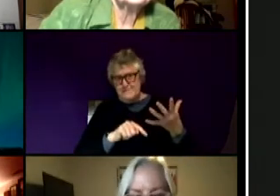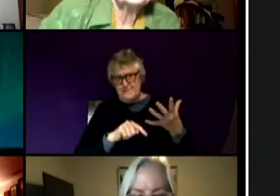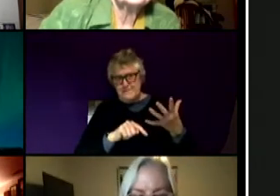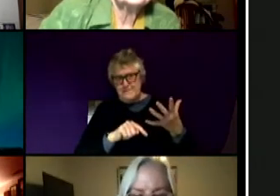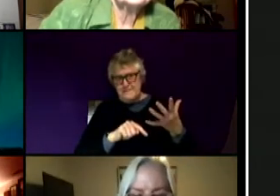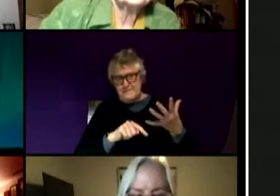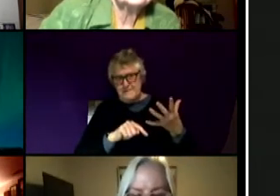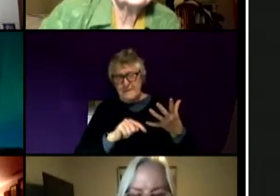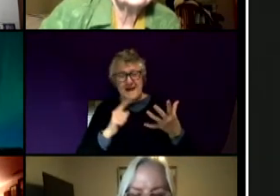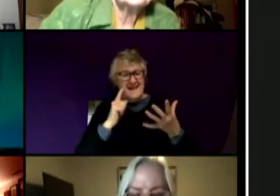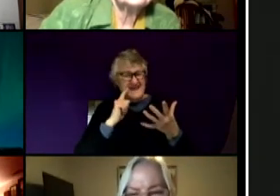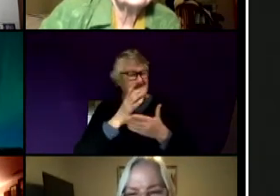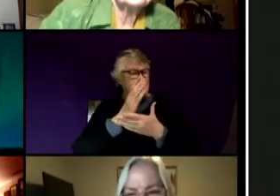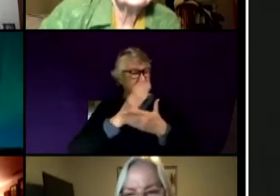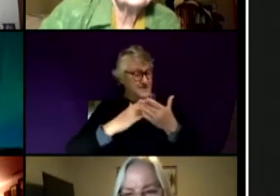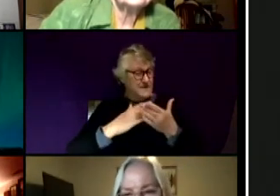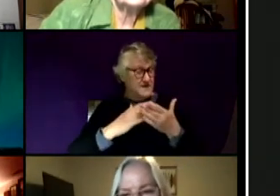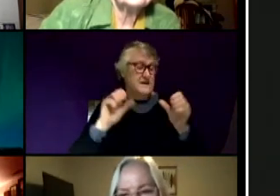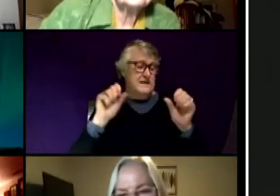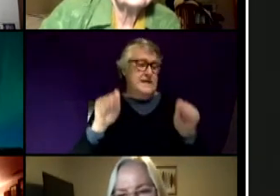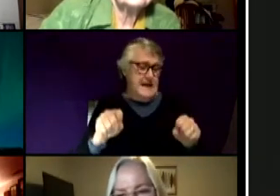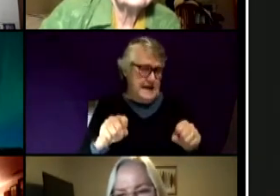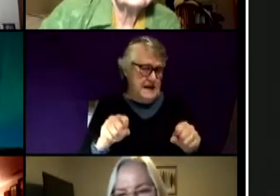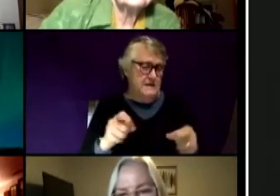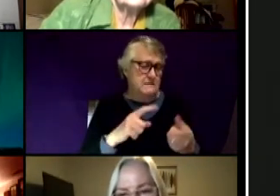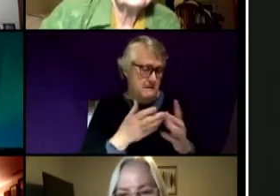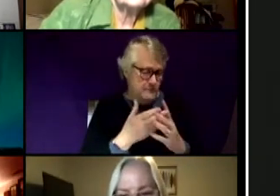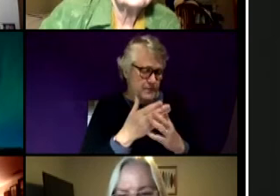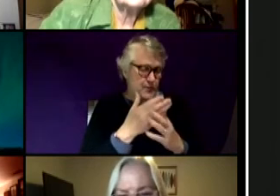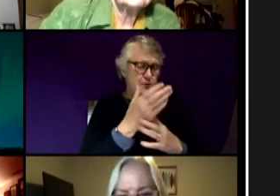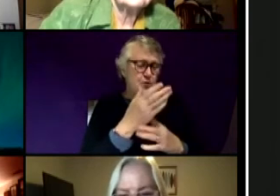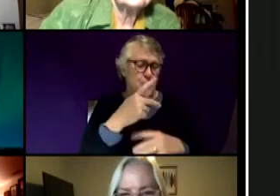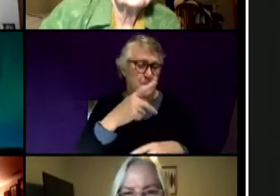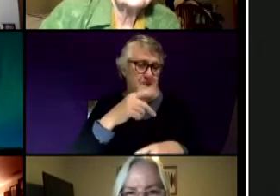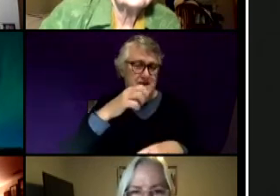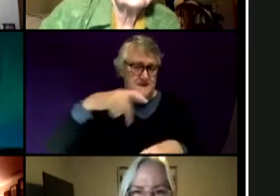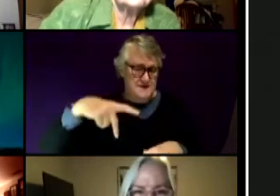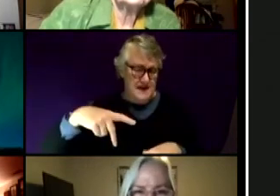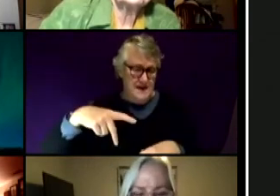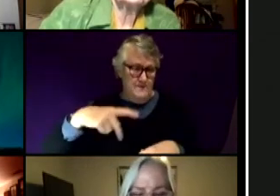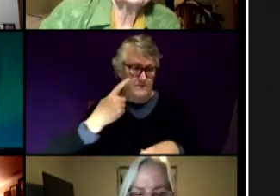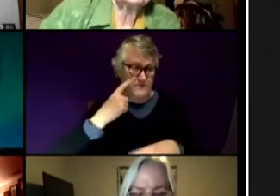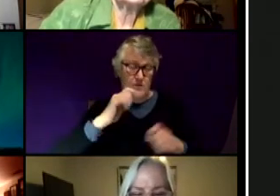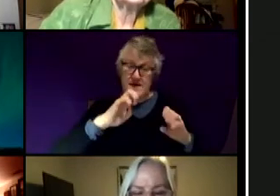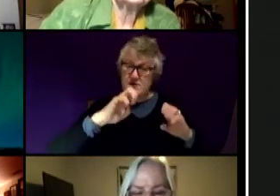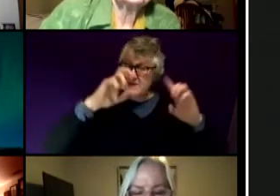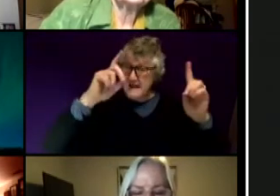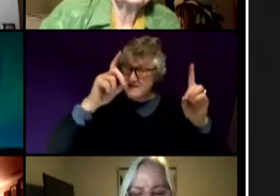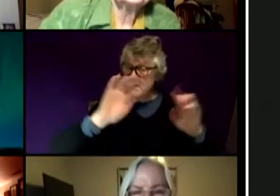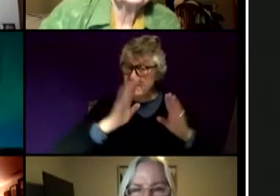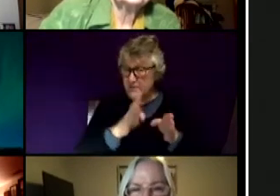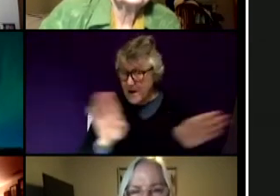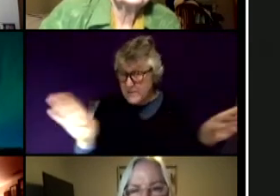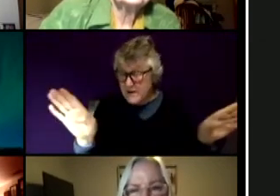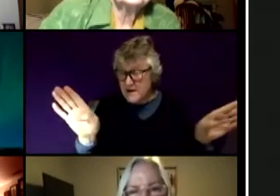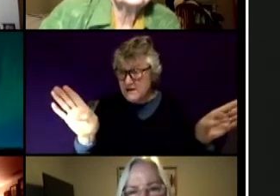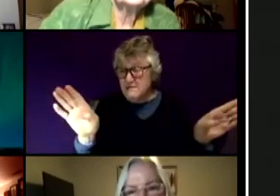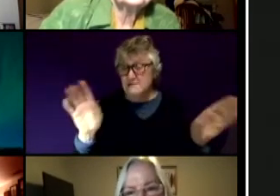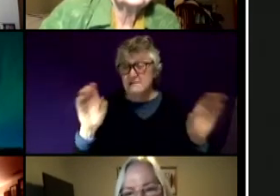is stuff that can come through PCCEP for education of the public and education of the PCCEP